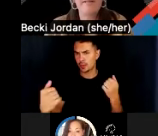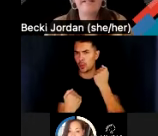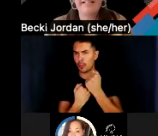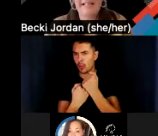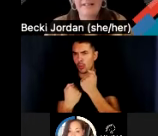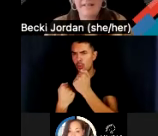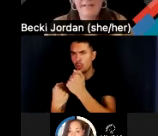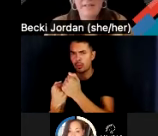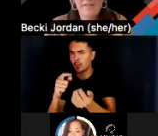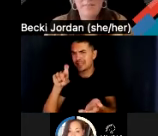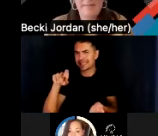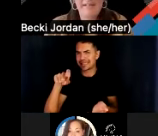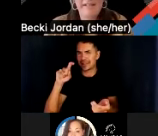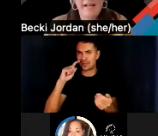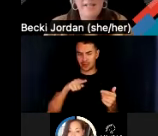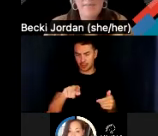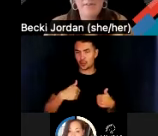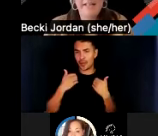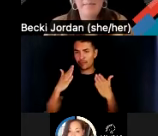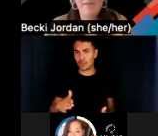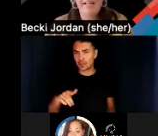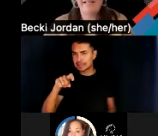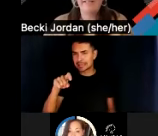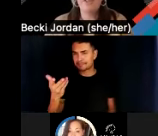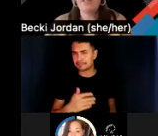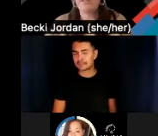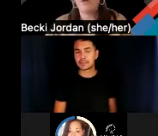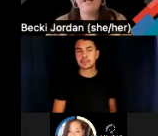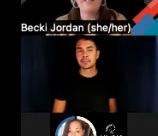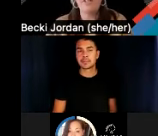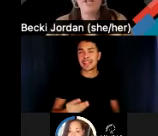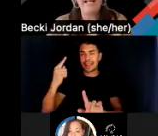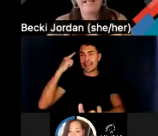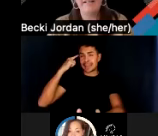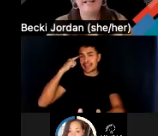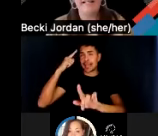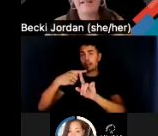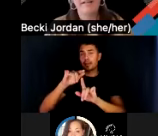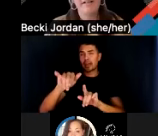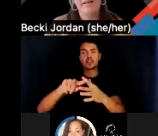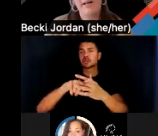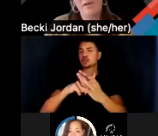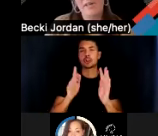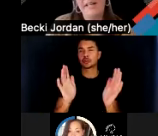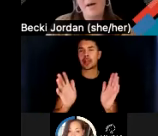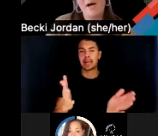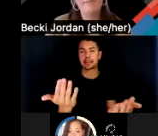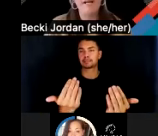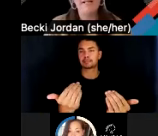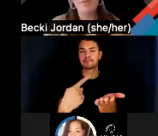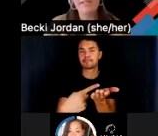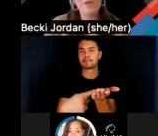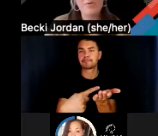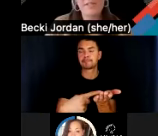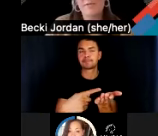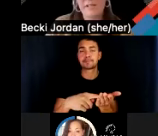survivors typically need? So maybe as we're thinking about that, like, let's just go ahead and start chatting in. Like, you're thinking about